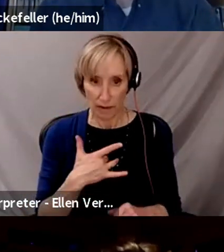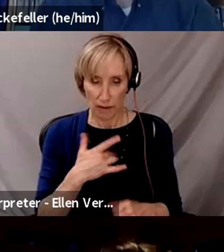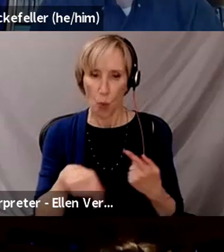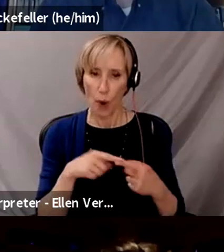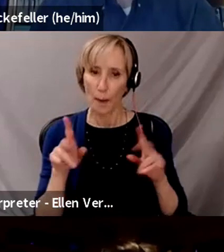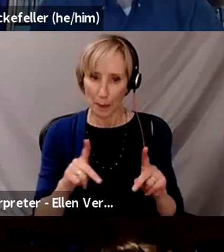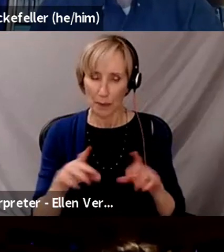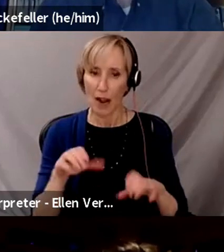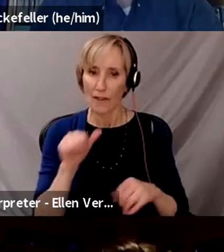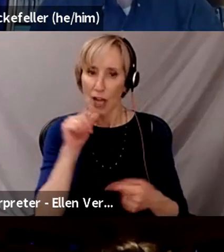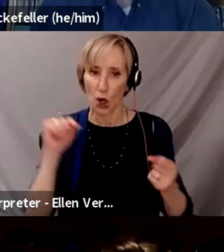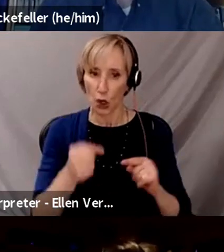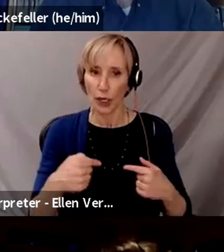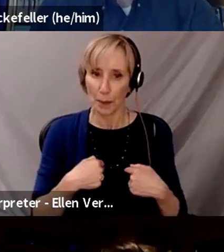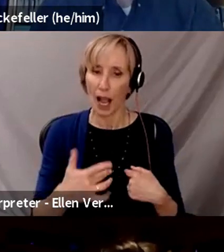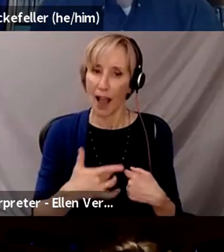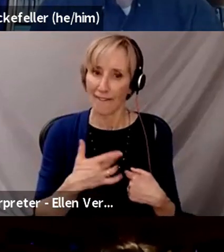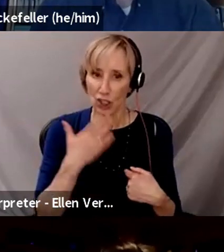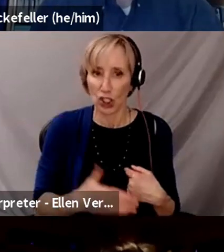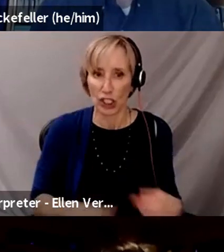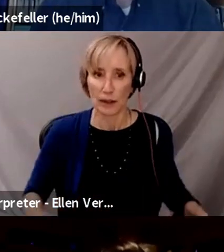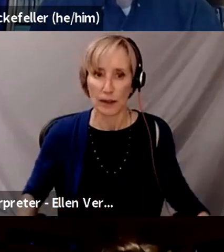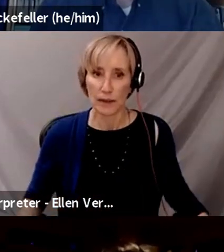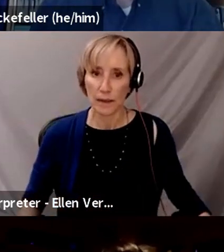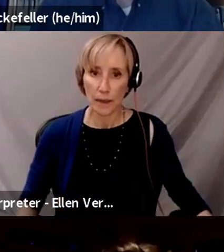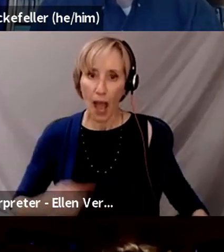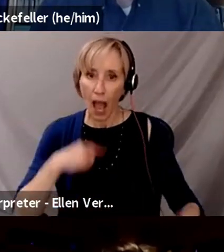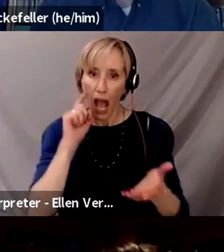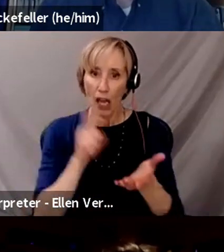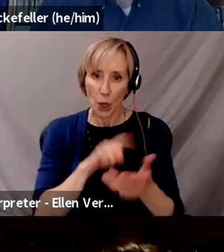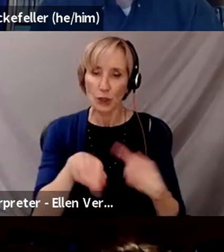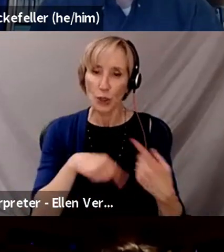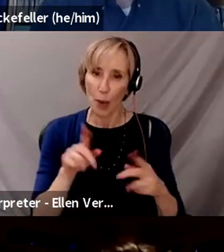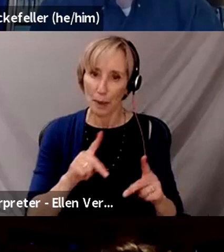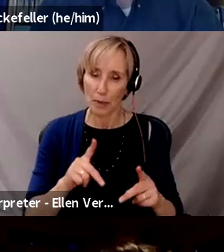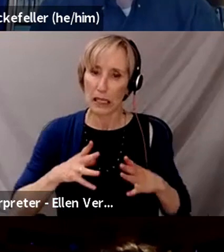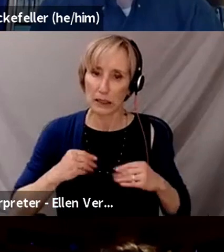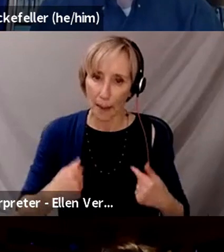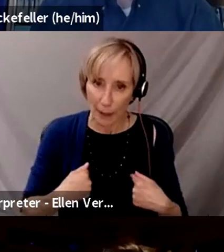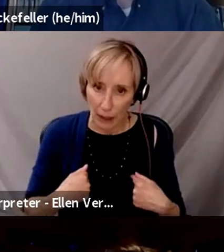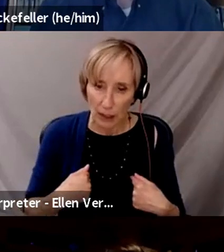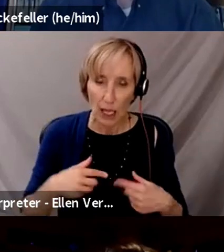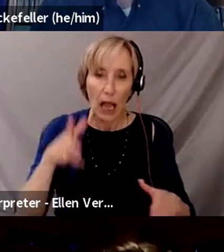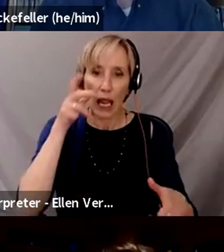not harming. It's like noticeable and very well appreciated.